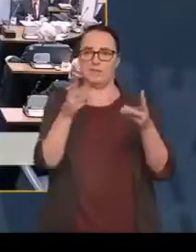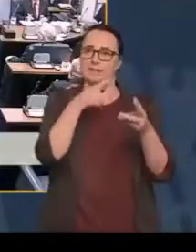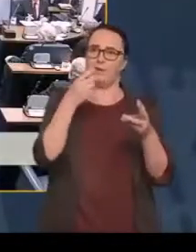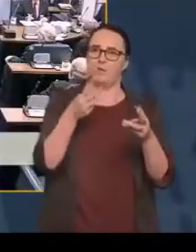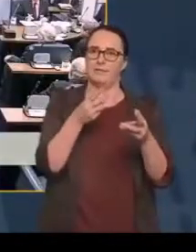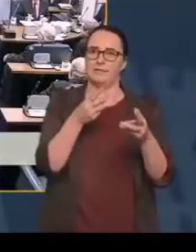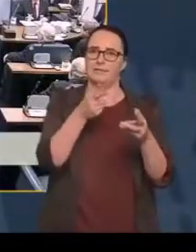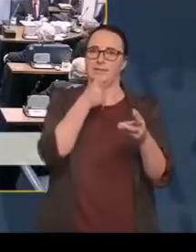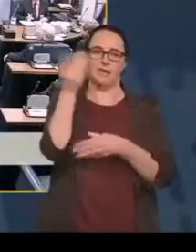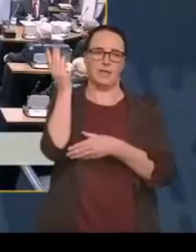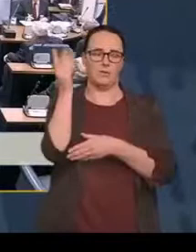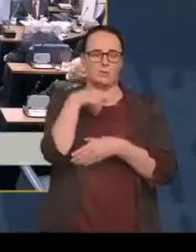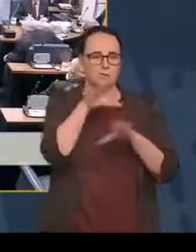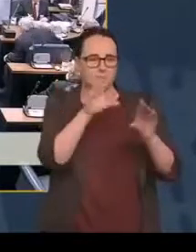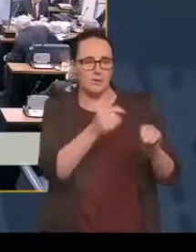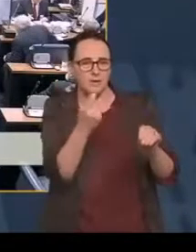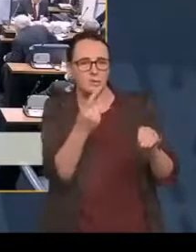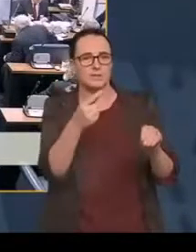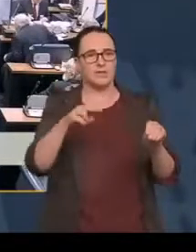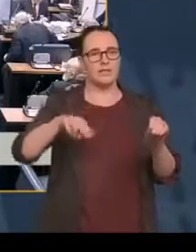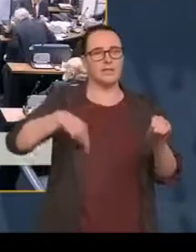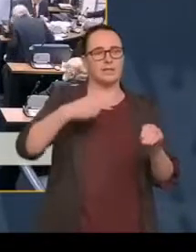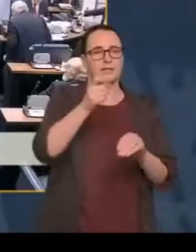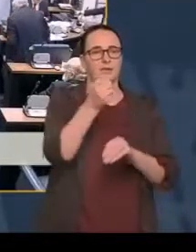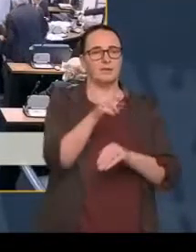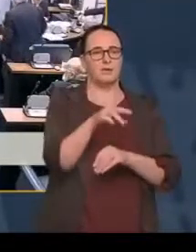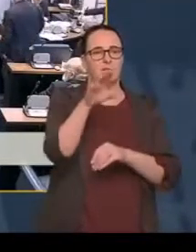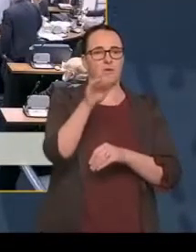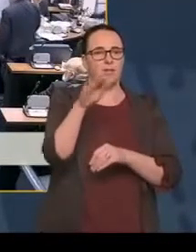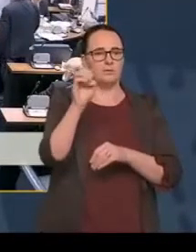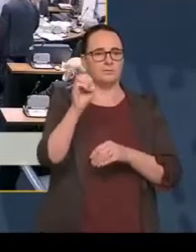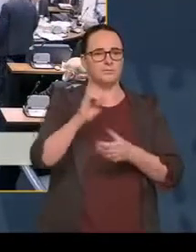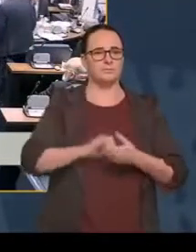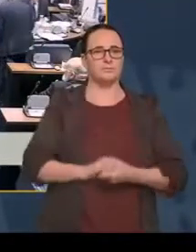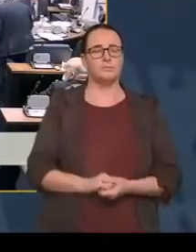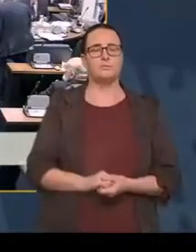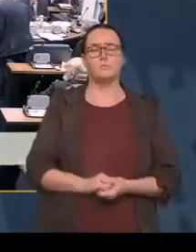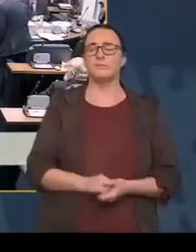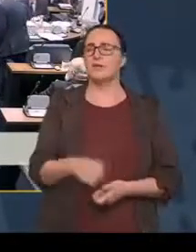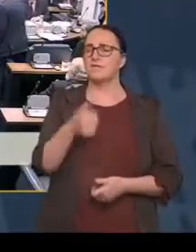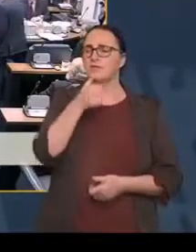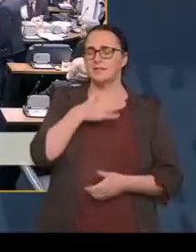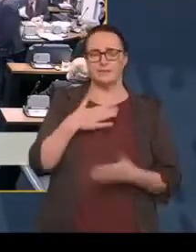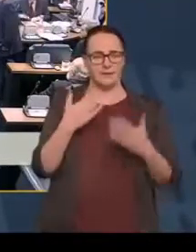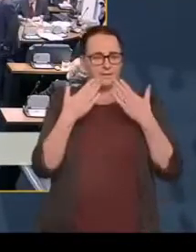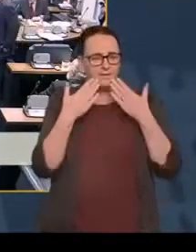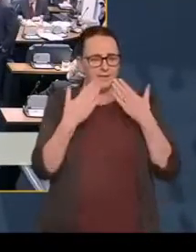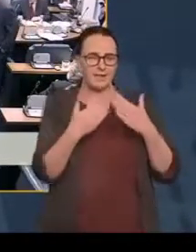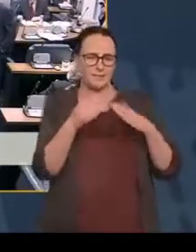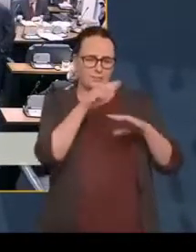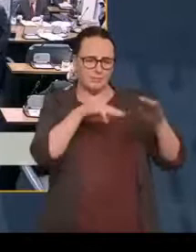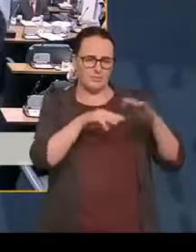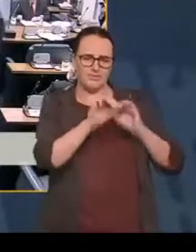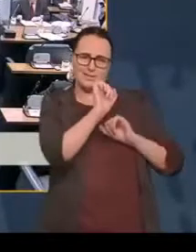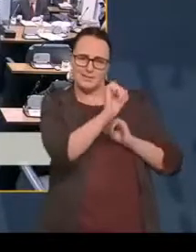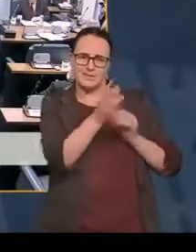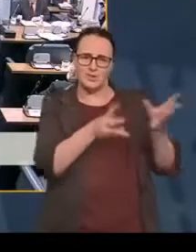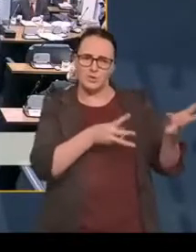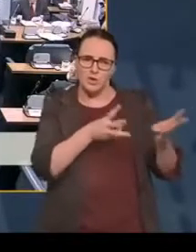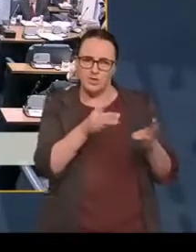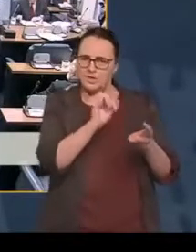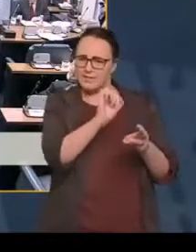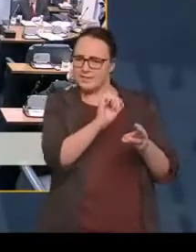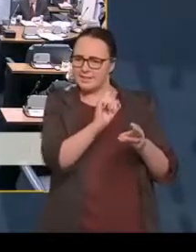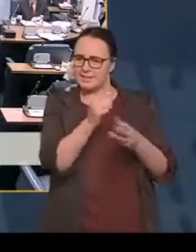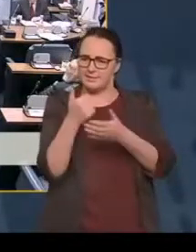not going to stop anyone, but just next is Senator Boyle. thank the Minister and, for his work and